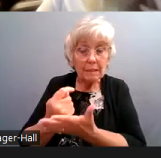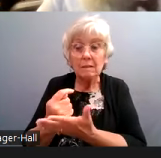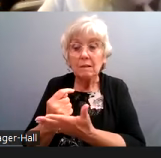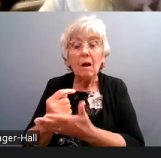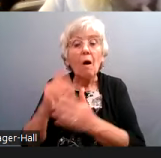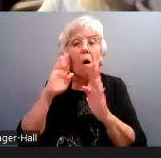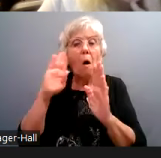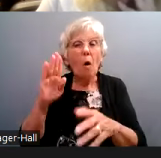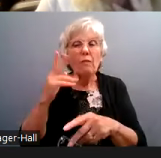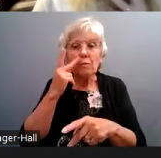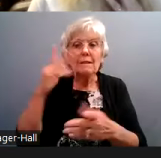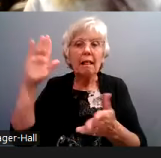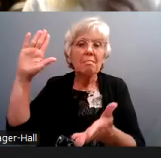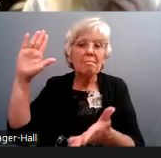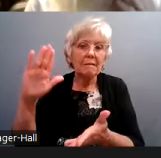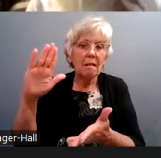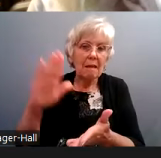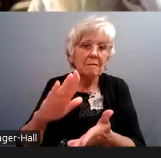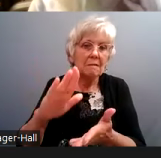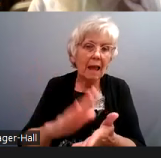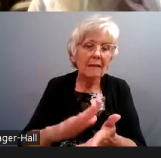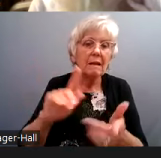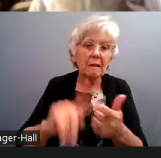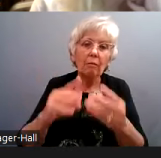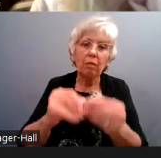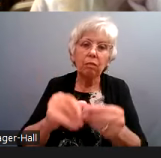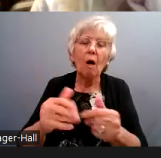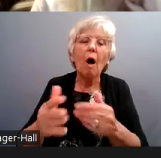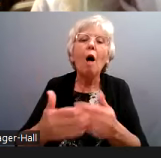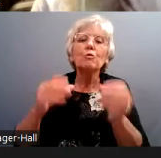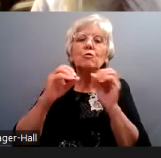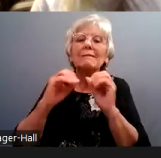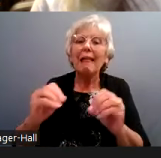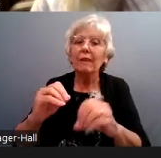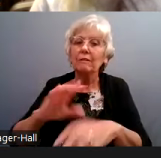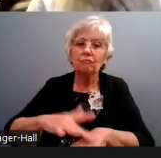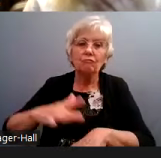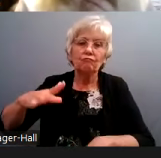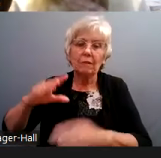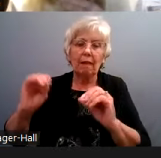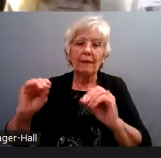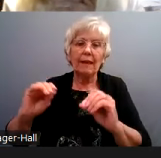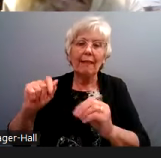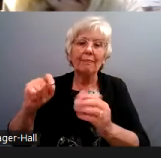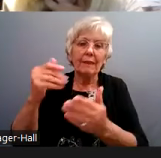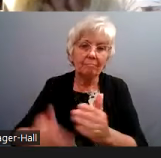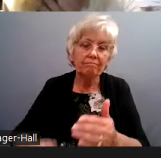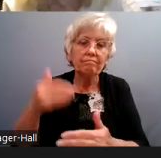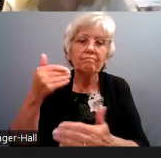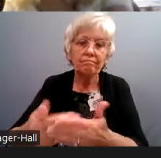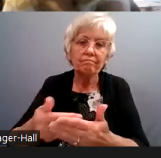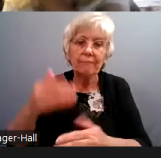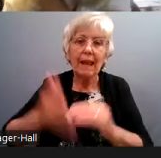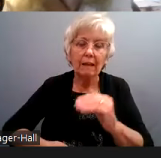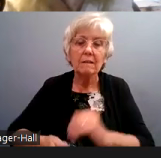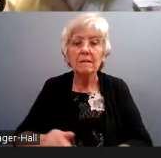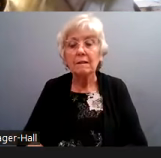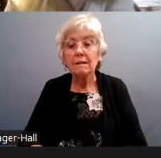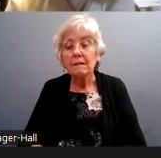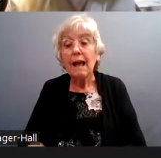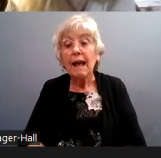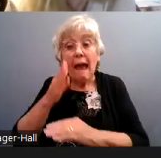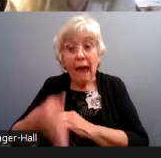hopefully you'll see less and less to almost none, no fluorescence, towards the end. And then once they're done with